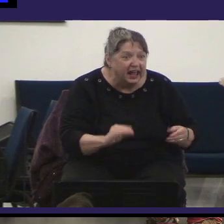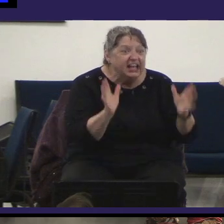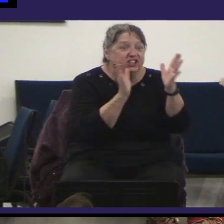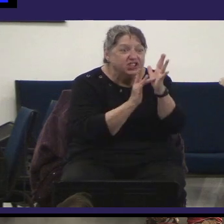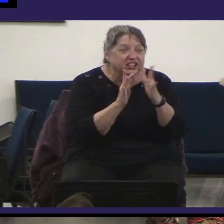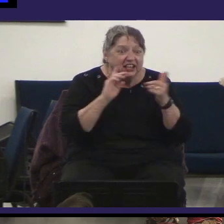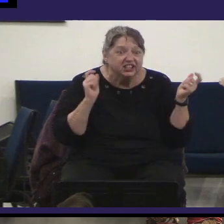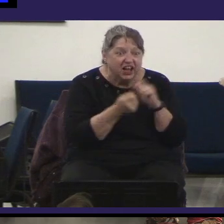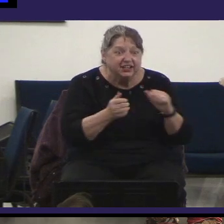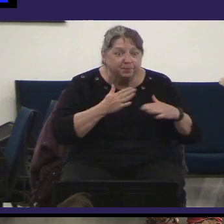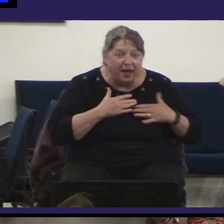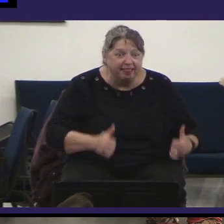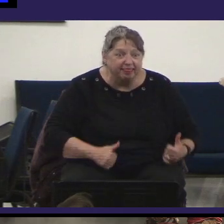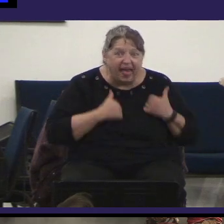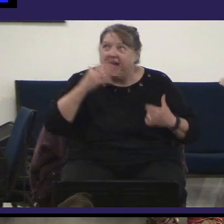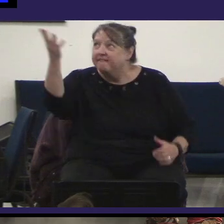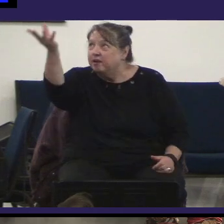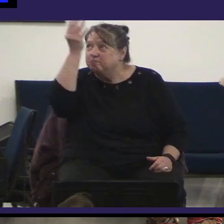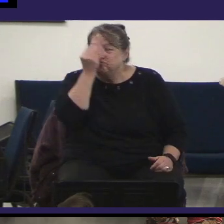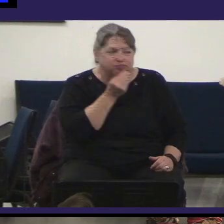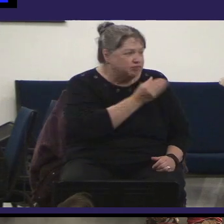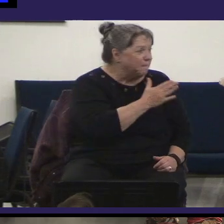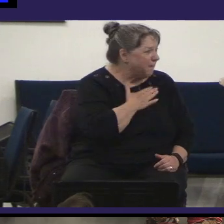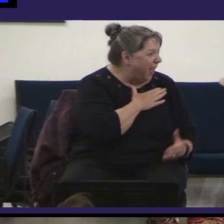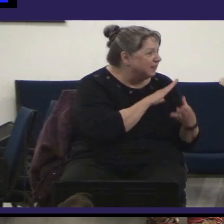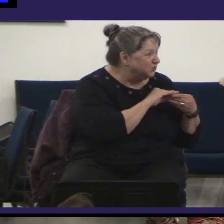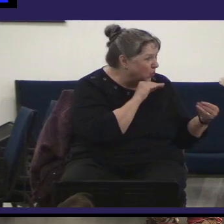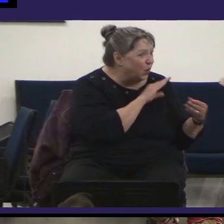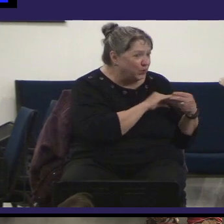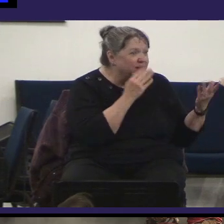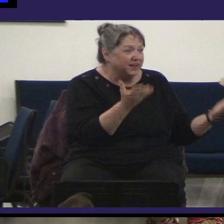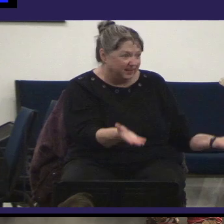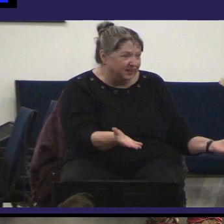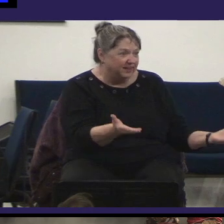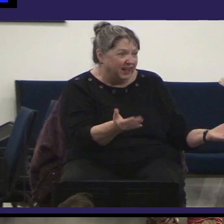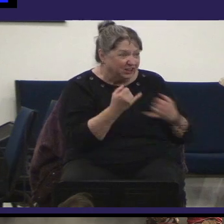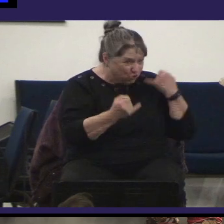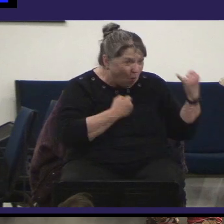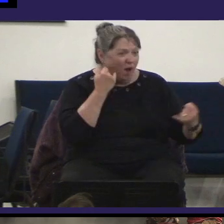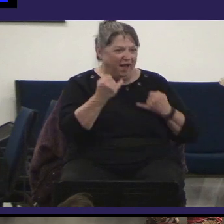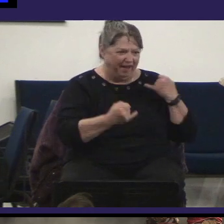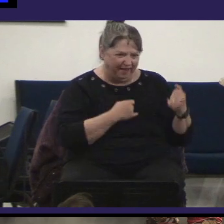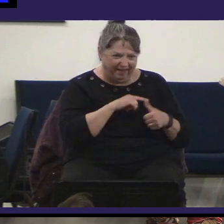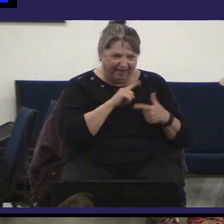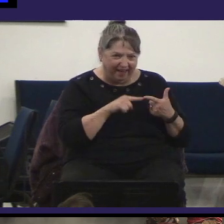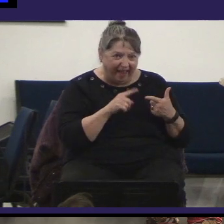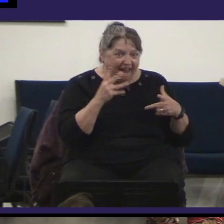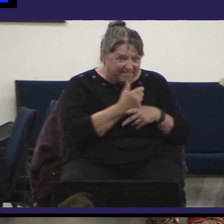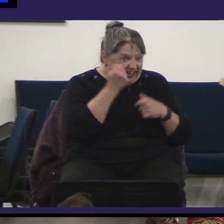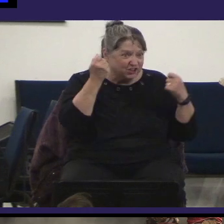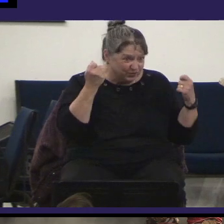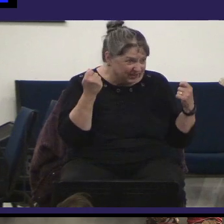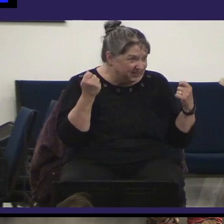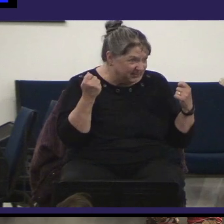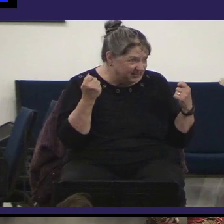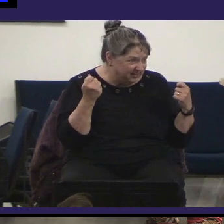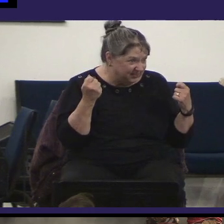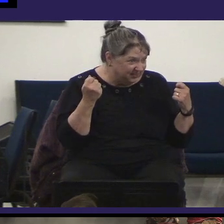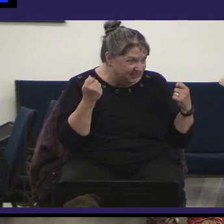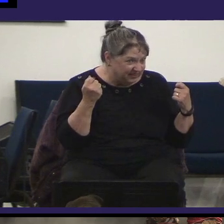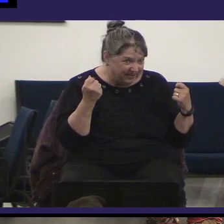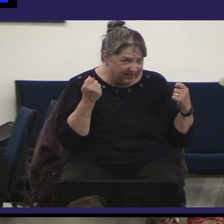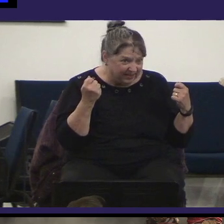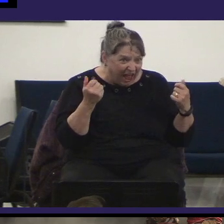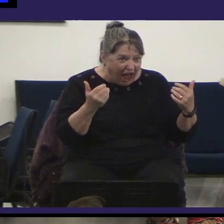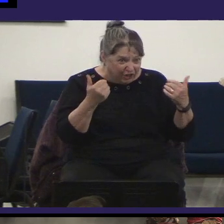your life? Can you say that? Has he given you joy? Has he given you victory? Do you have